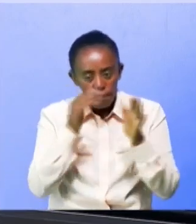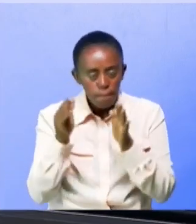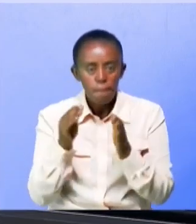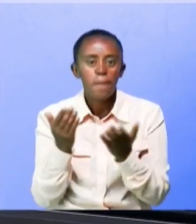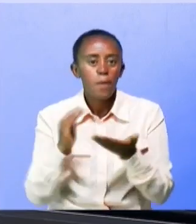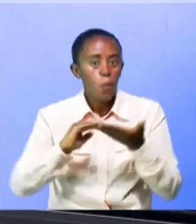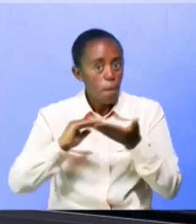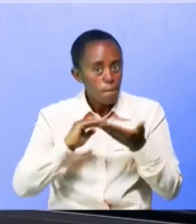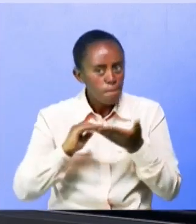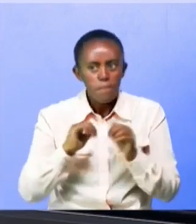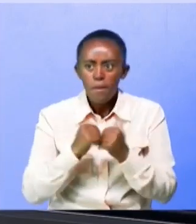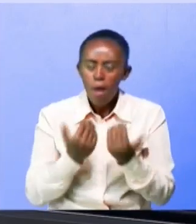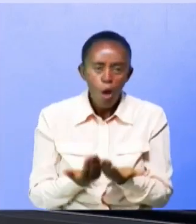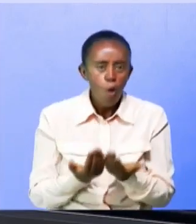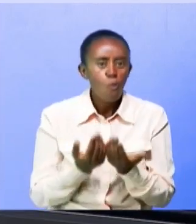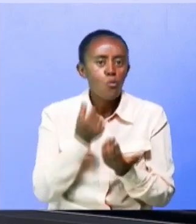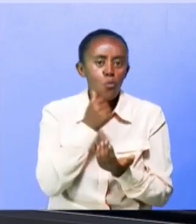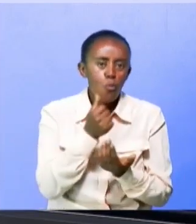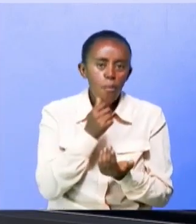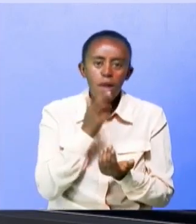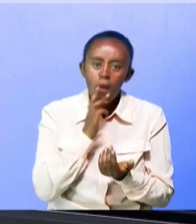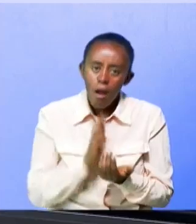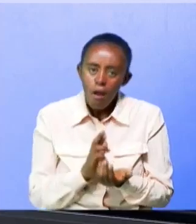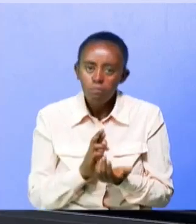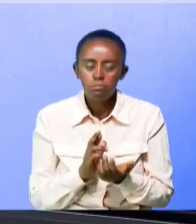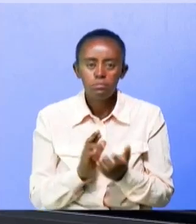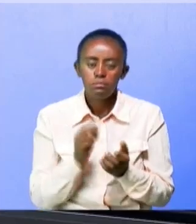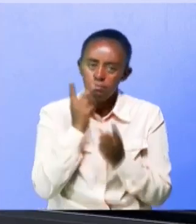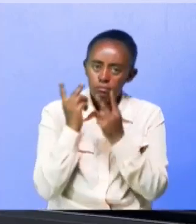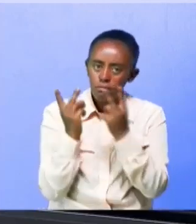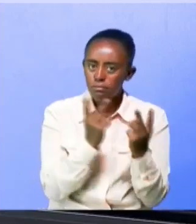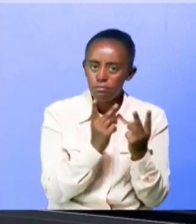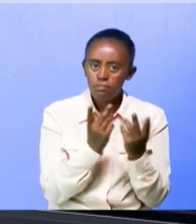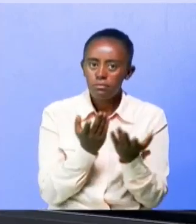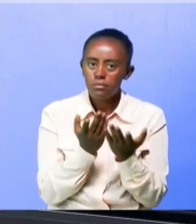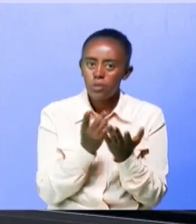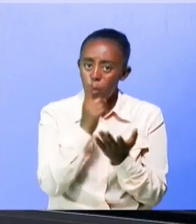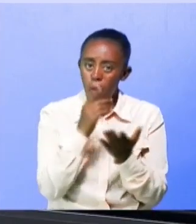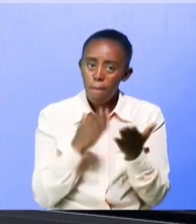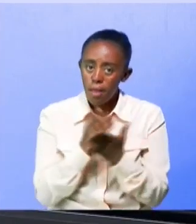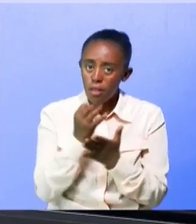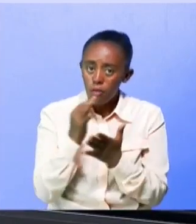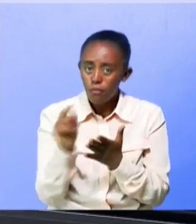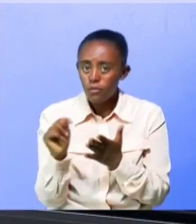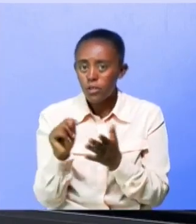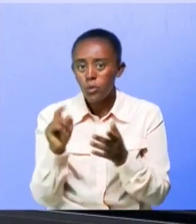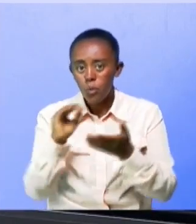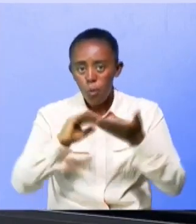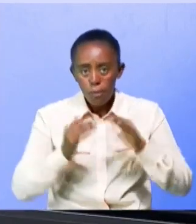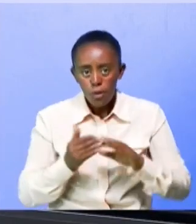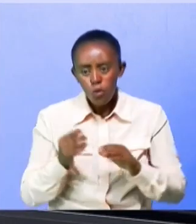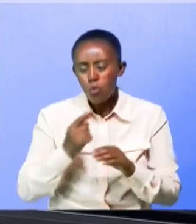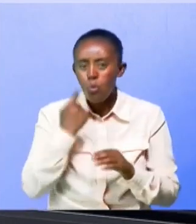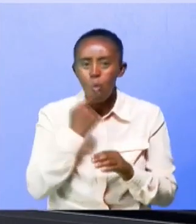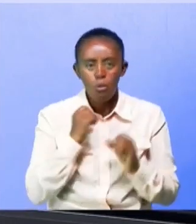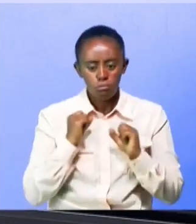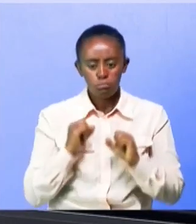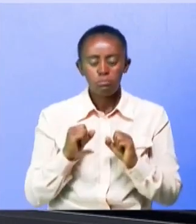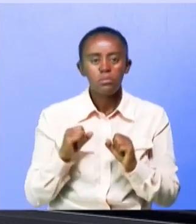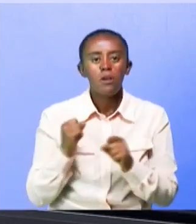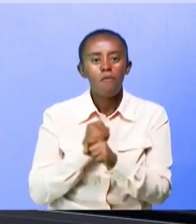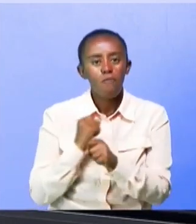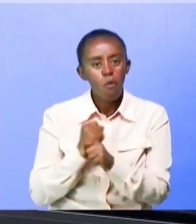community how the women are, see, one part of the community who are able to